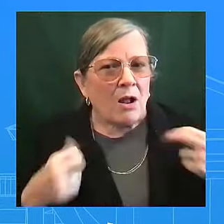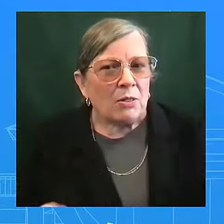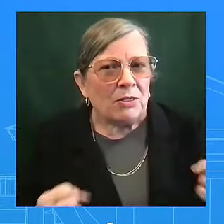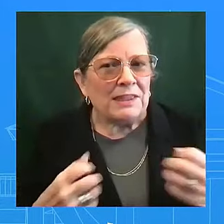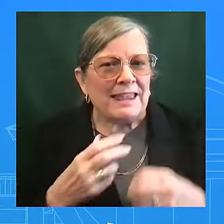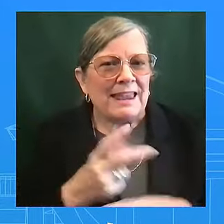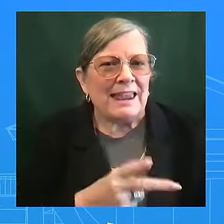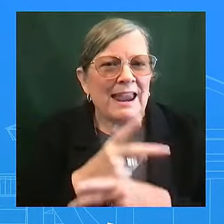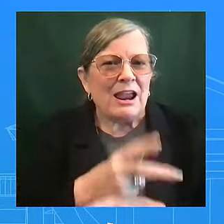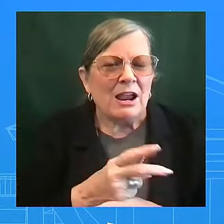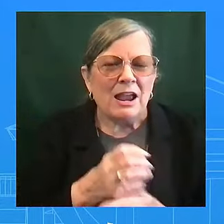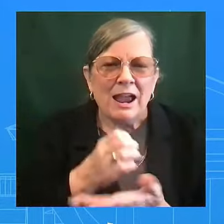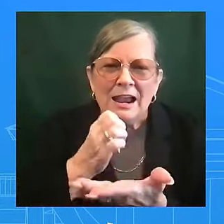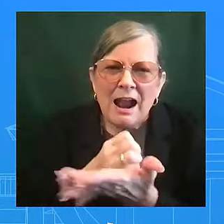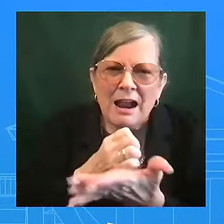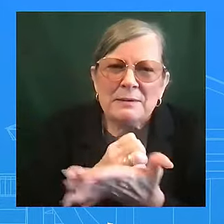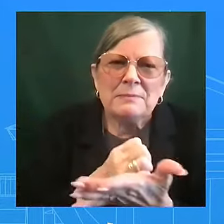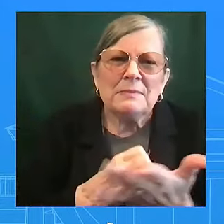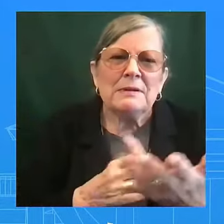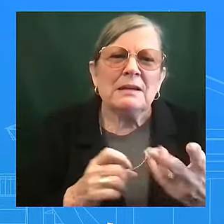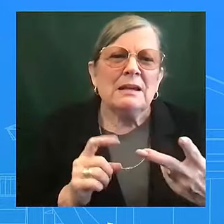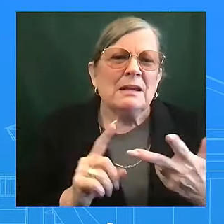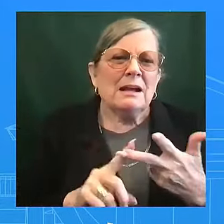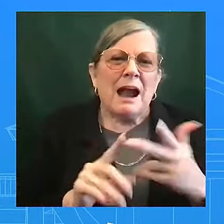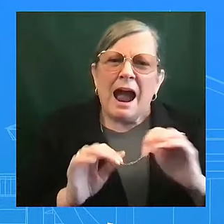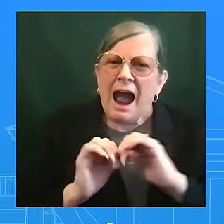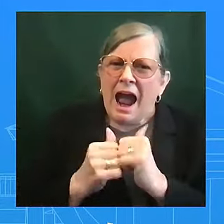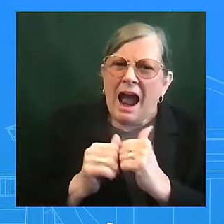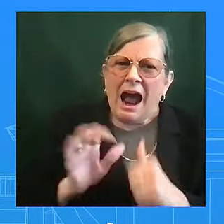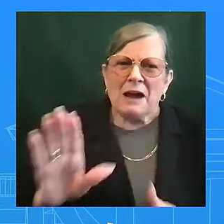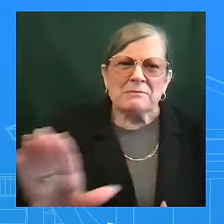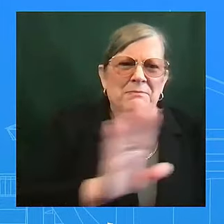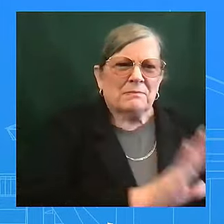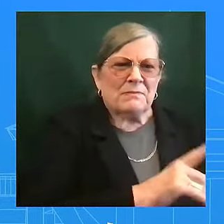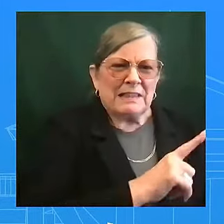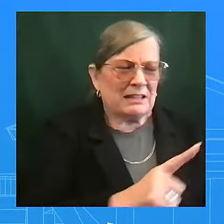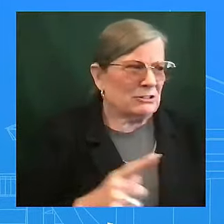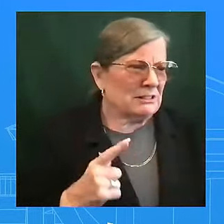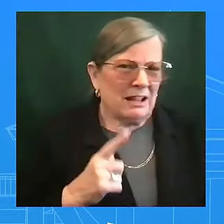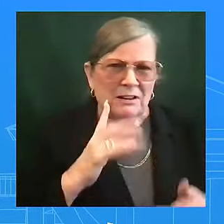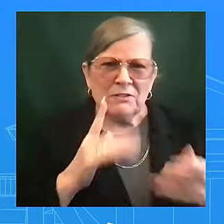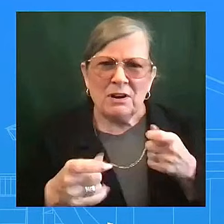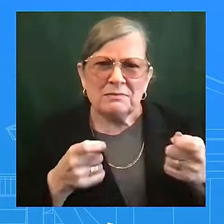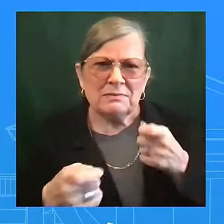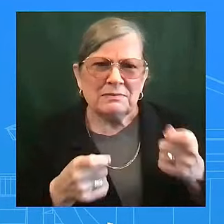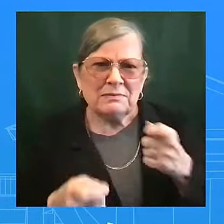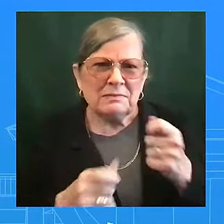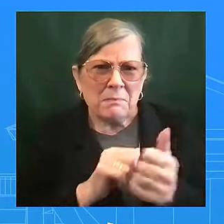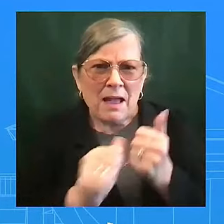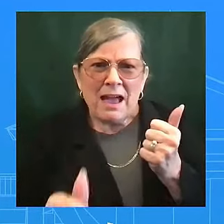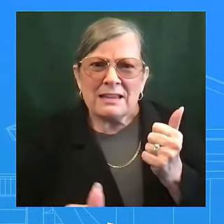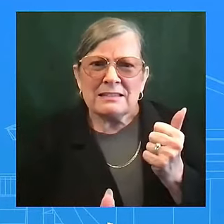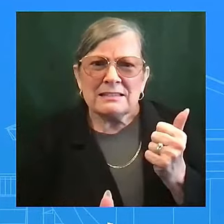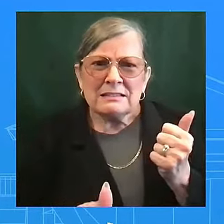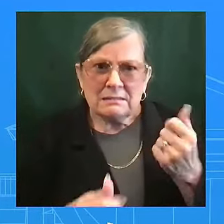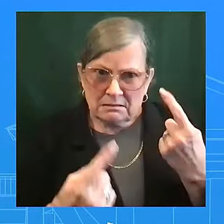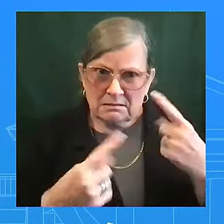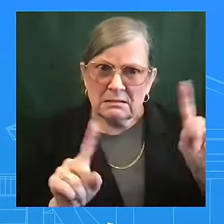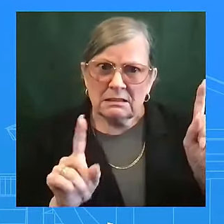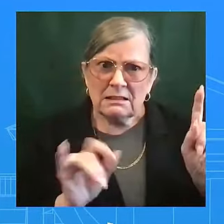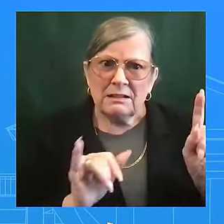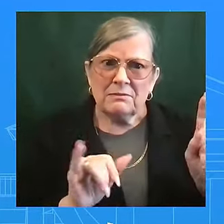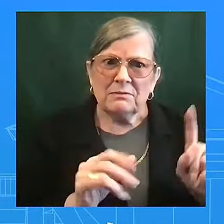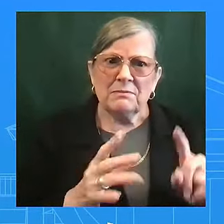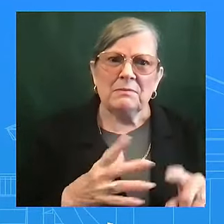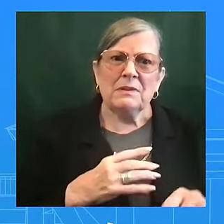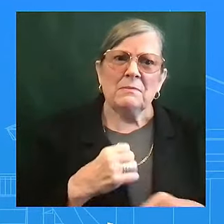generation-changing legislation that are not laws, obviously. I just talked about beating Big Pharma. That's important. That was the Inflation Reduction Act that